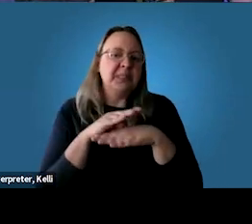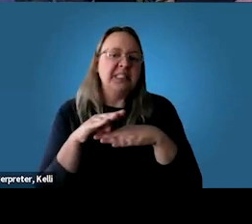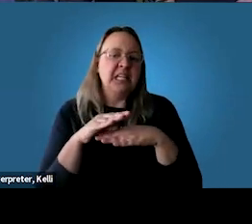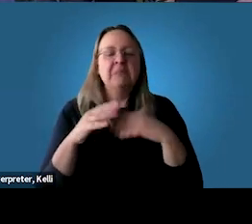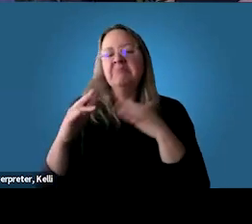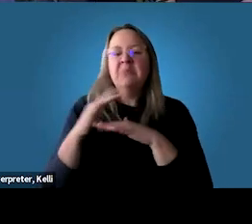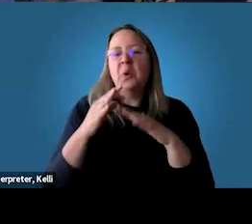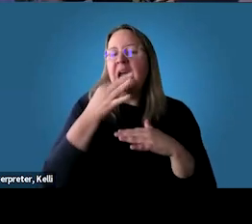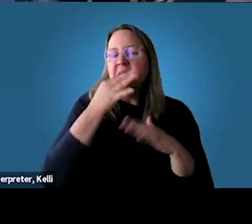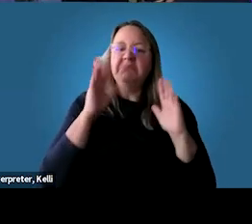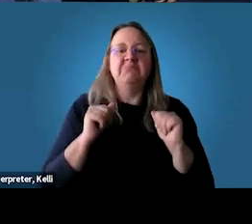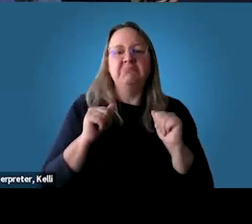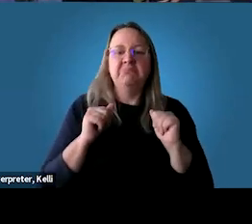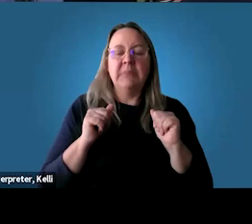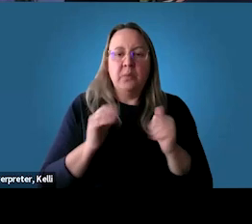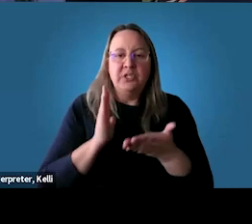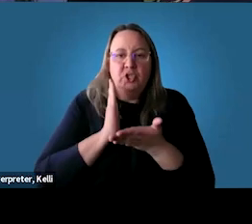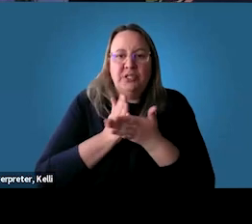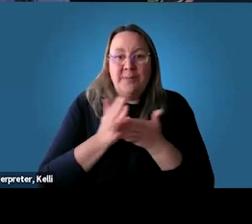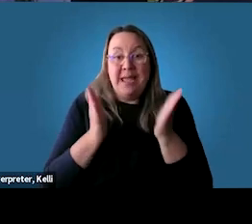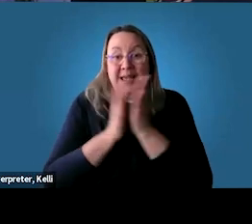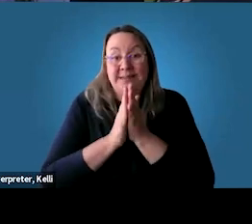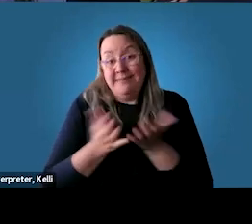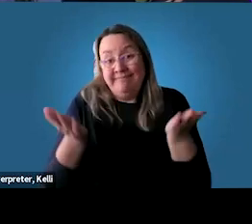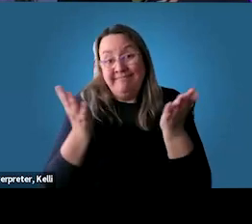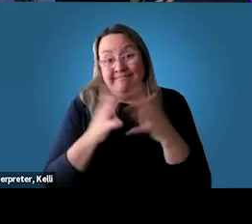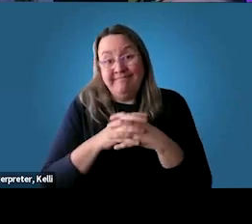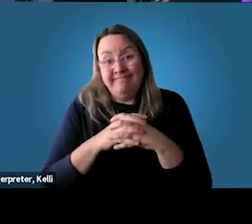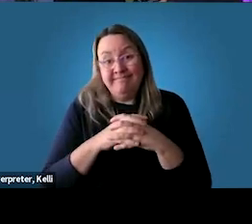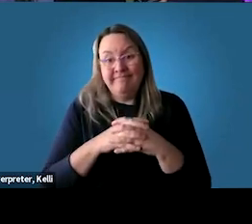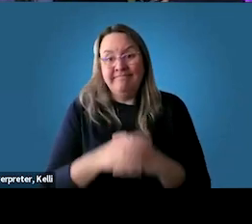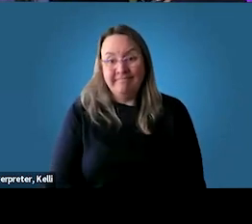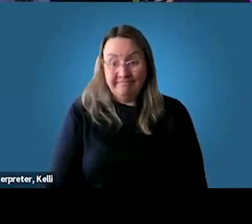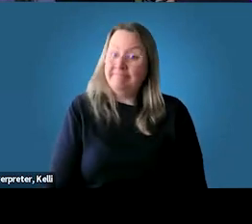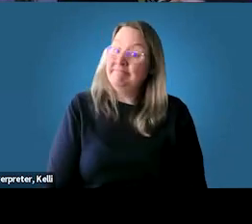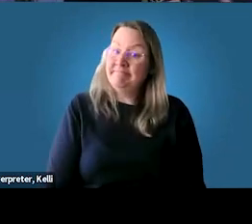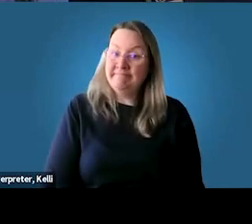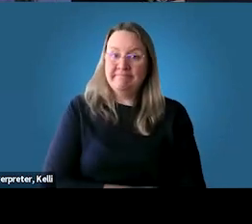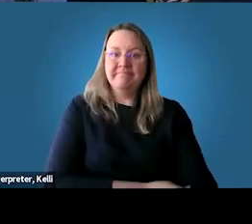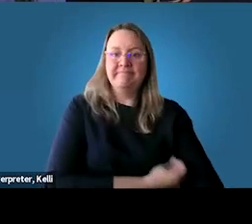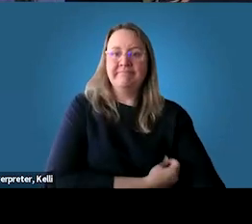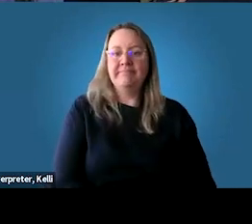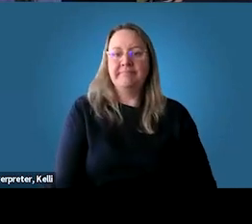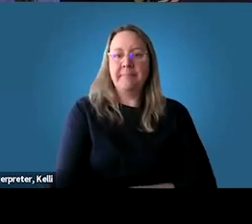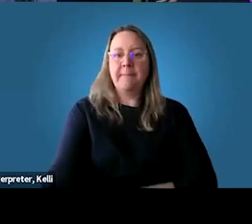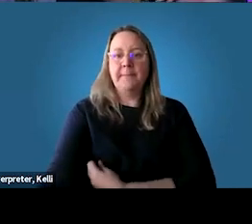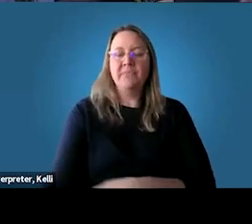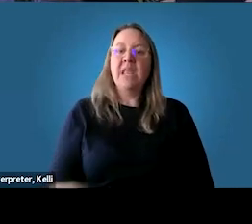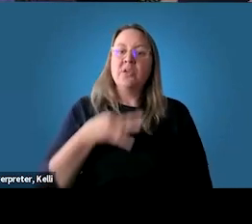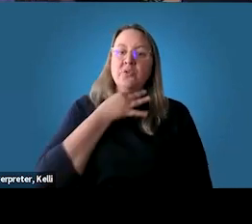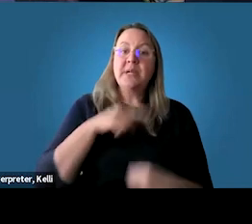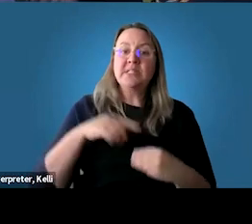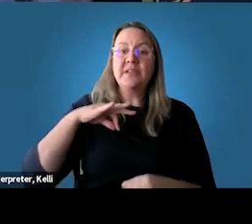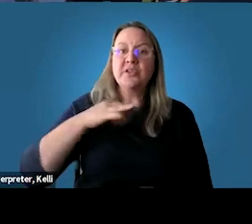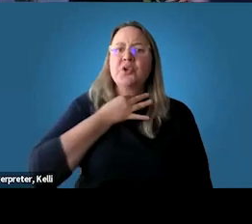We've become experts and we've stopped asking. So let's talk about the benefits of curiosity,